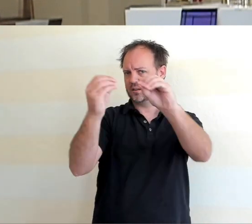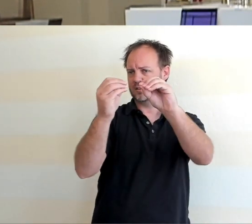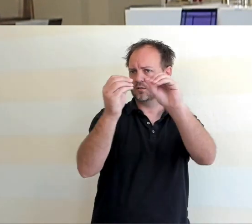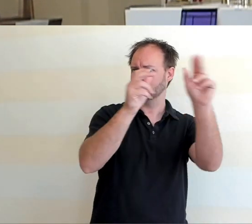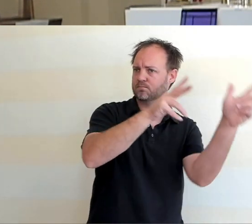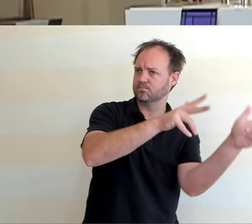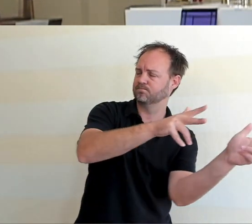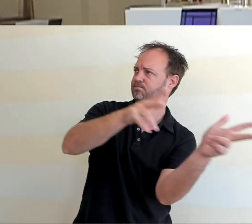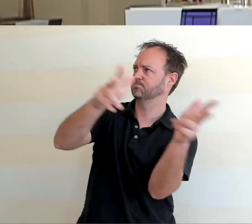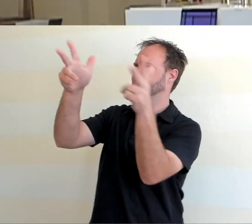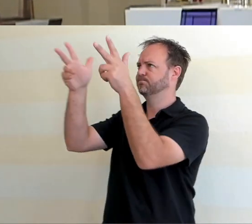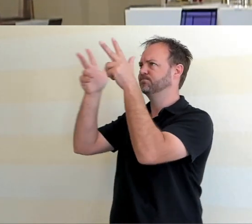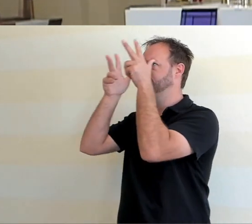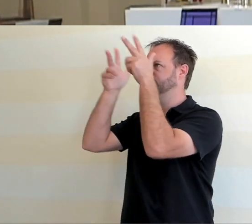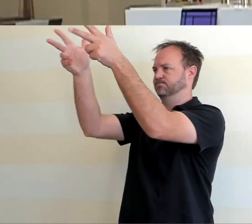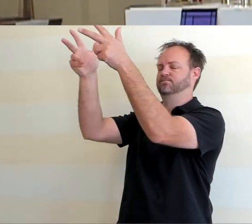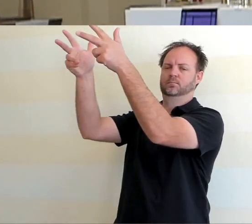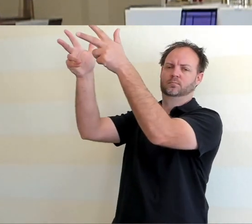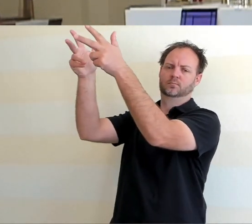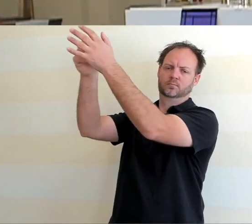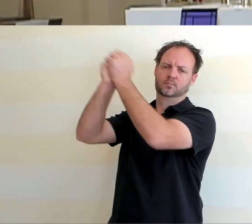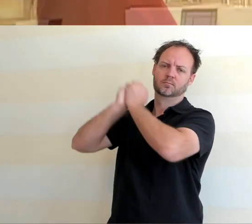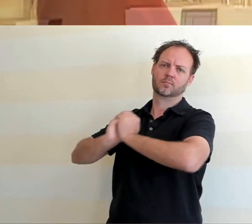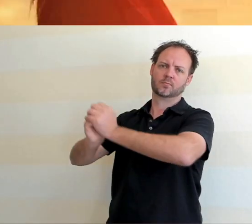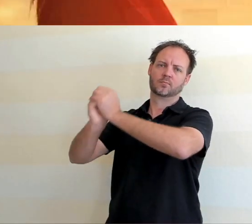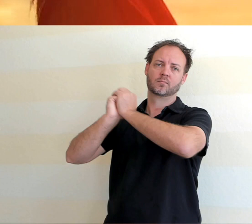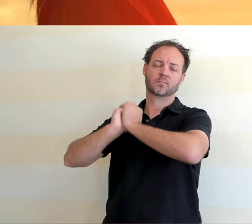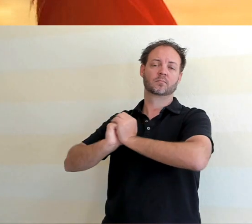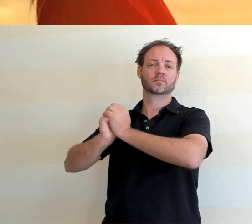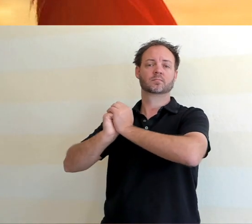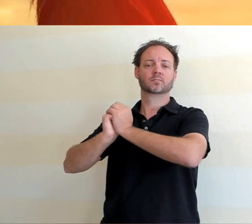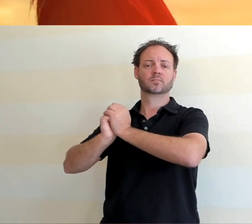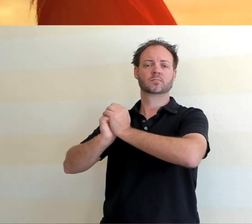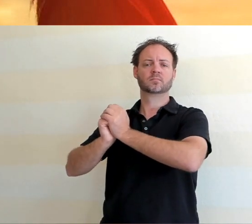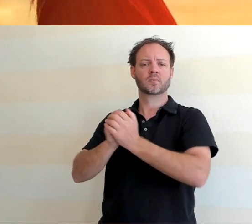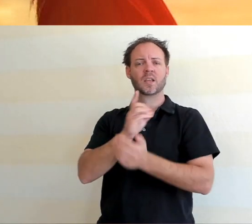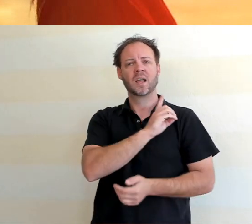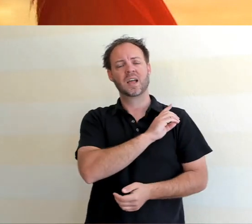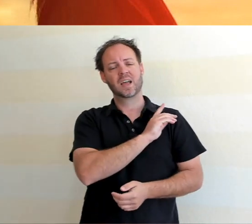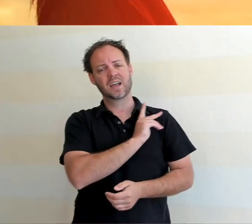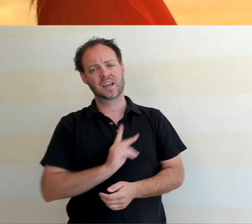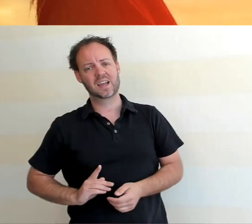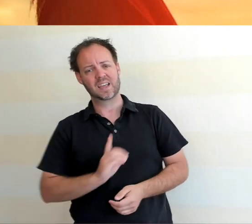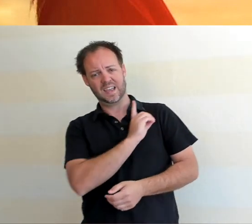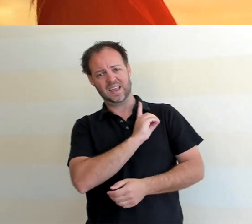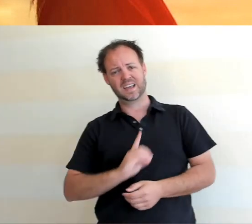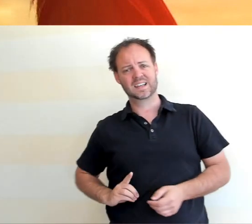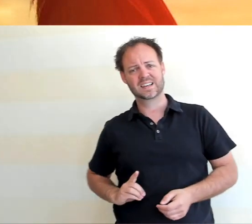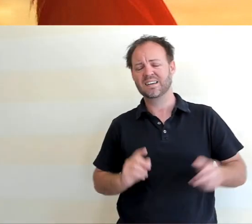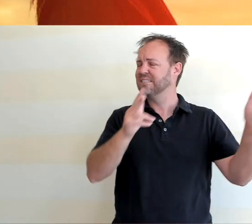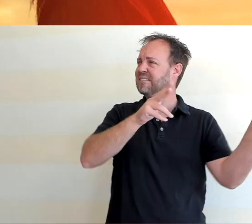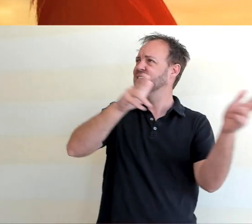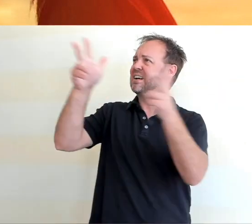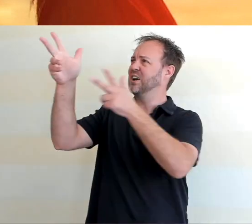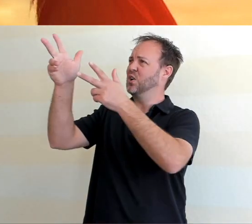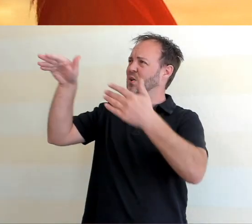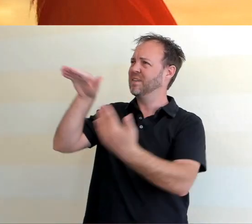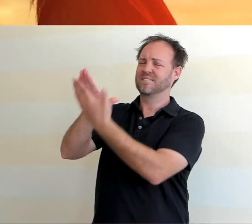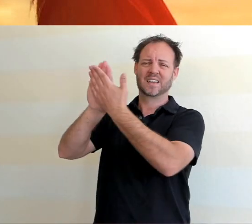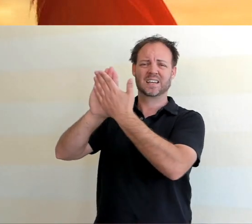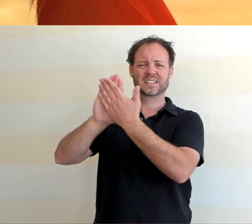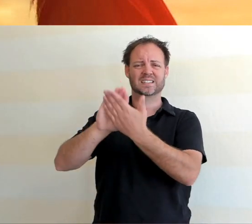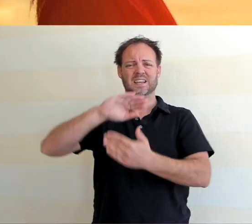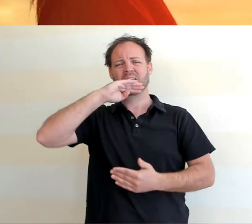Lord in prayer. King David turned to the Lord in prayer when he was facing discouragement and